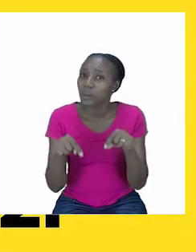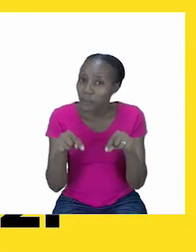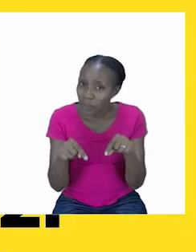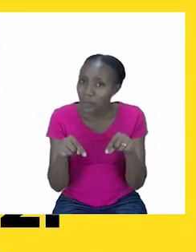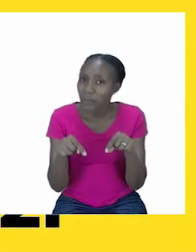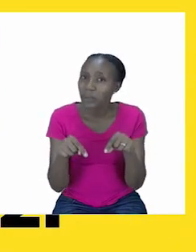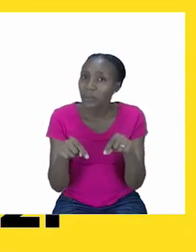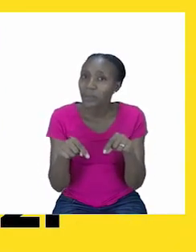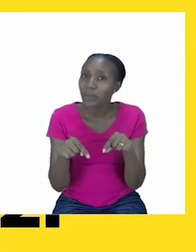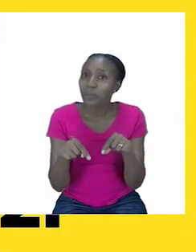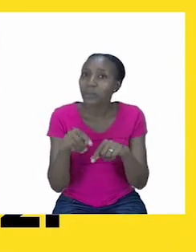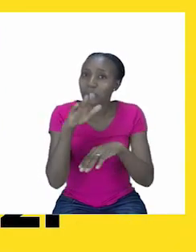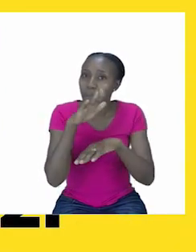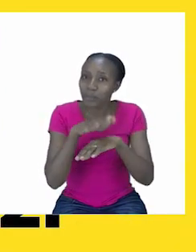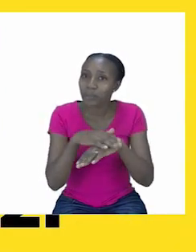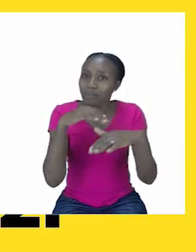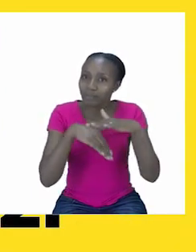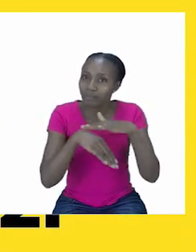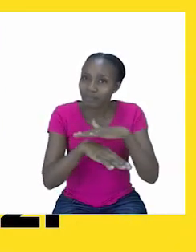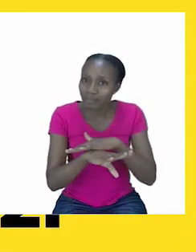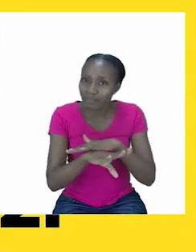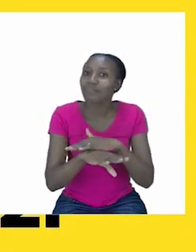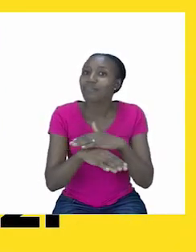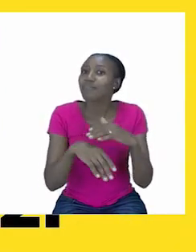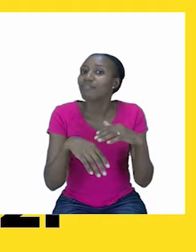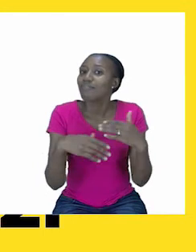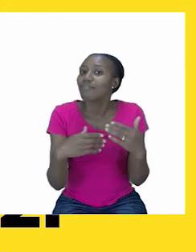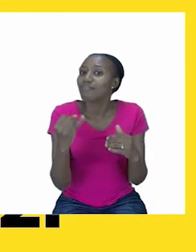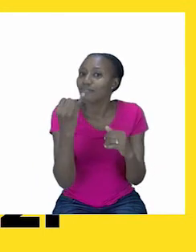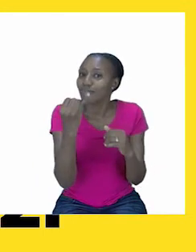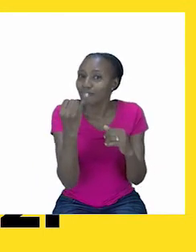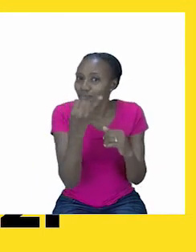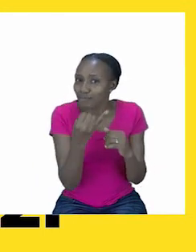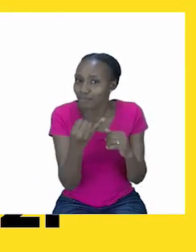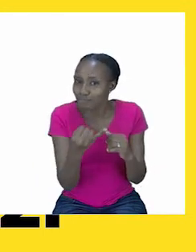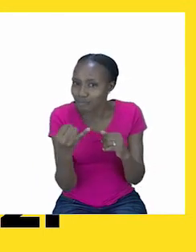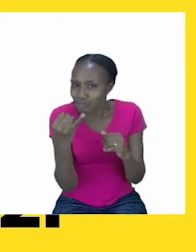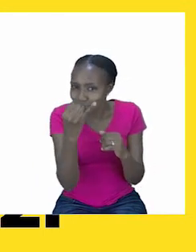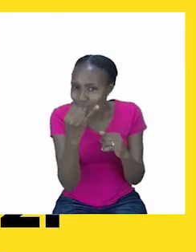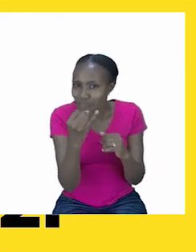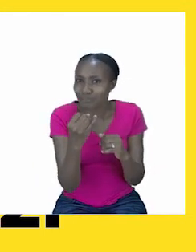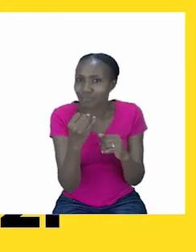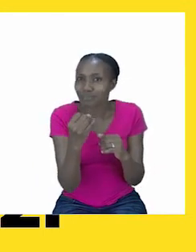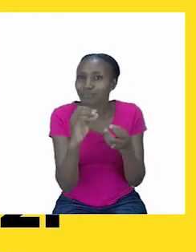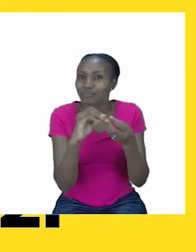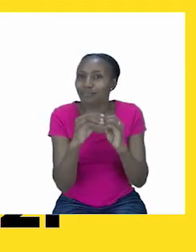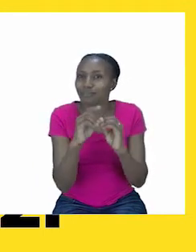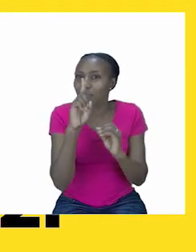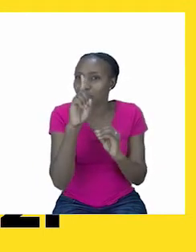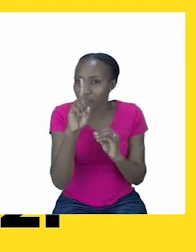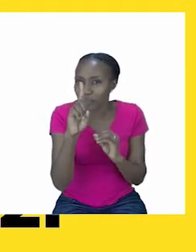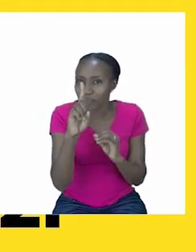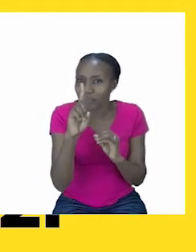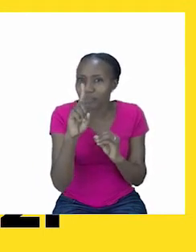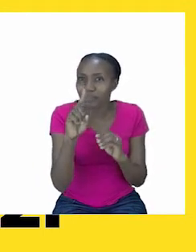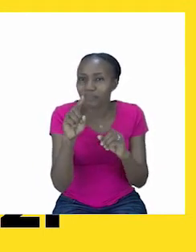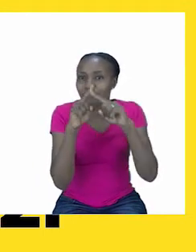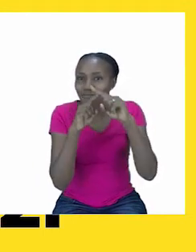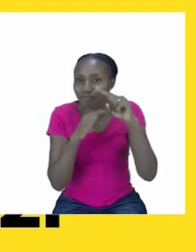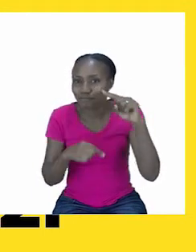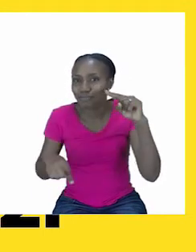about prepositions, tracing, the number 1, and